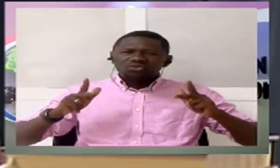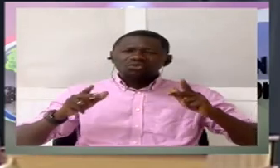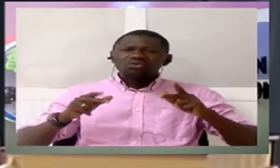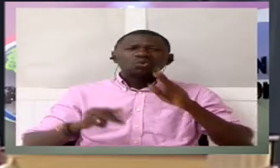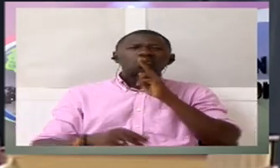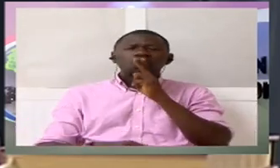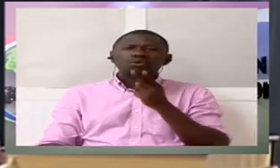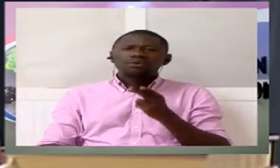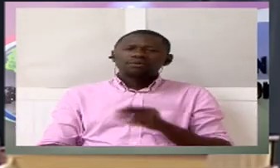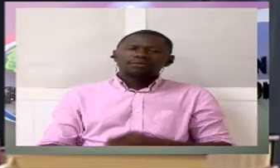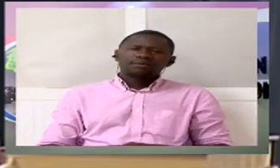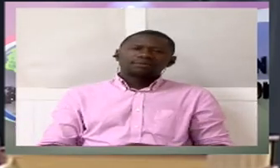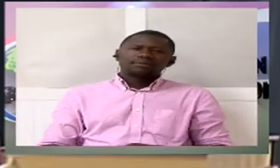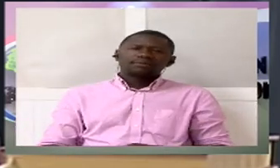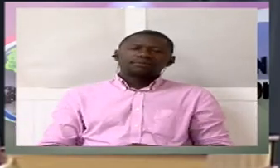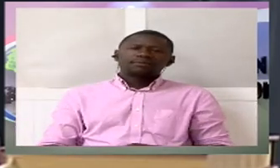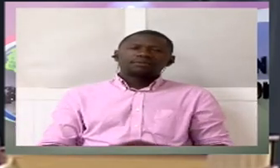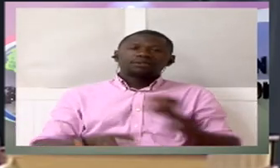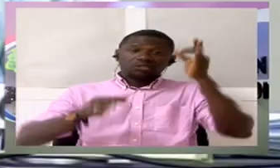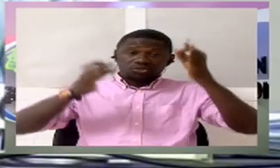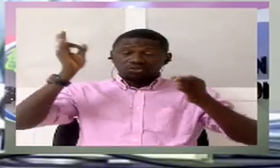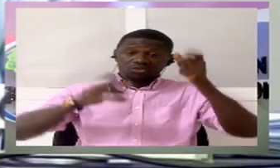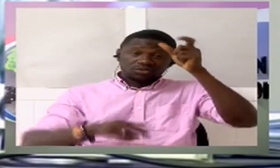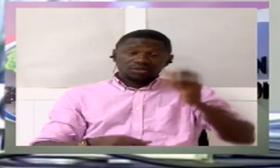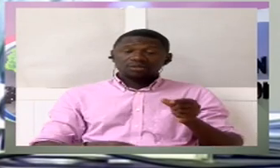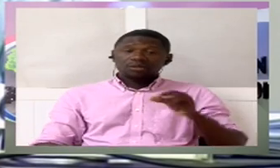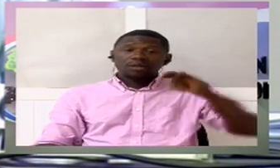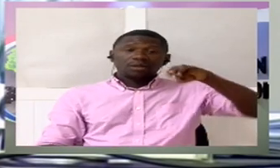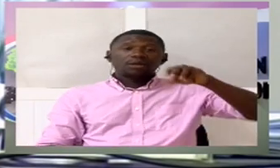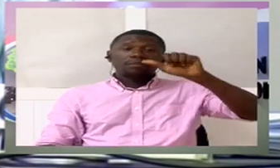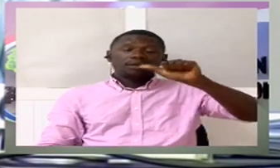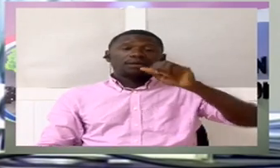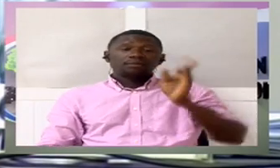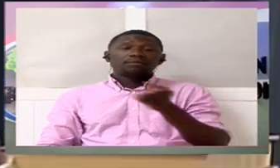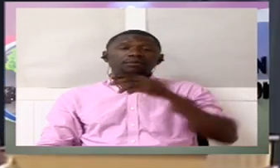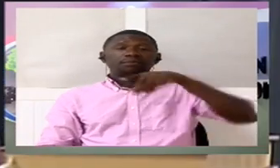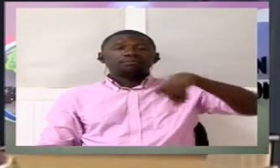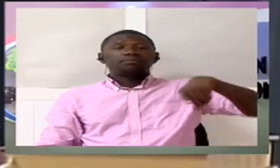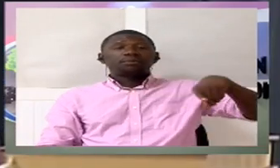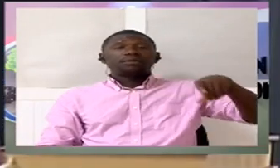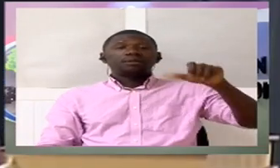Paul. Justice M.A. Paul. Ah. Did you attend the proceedings?